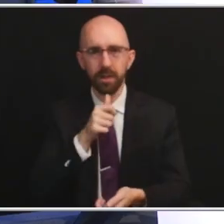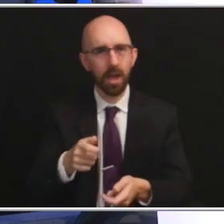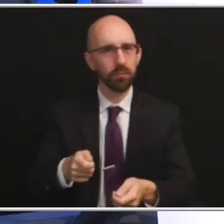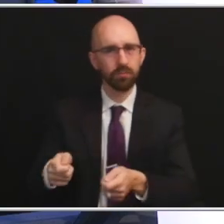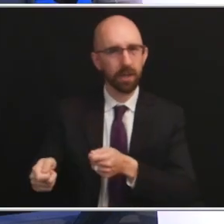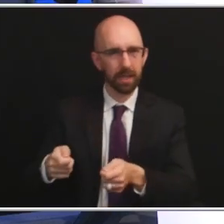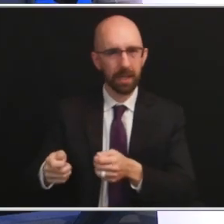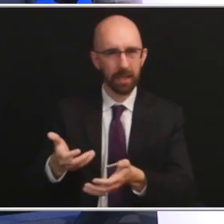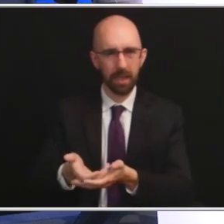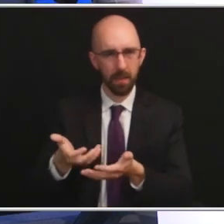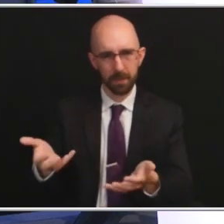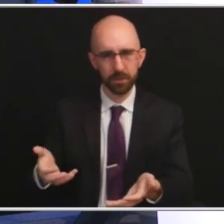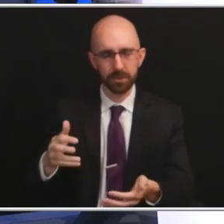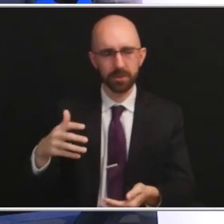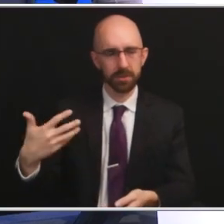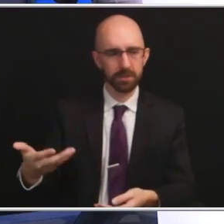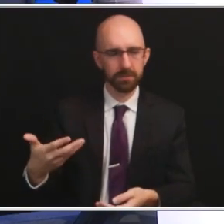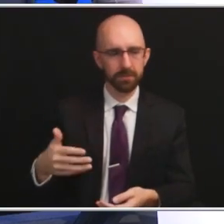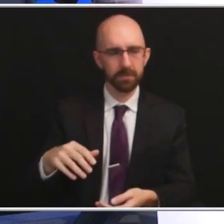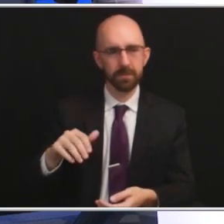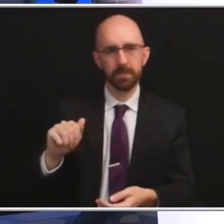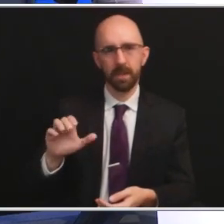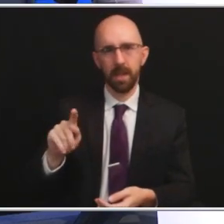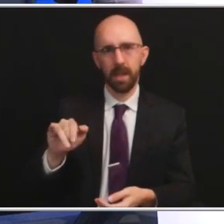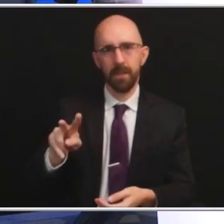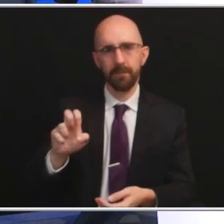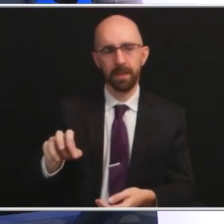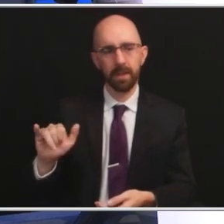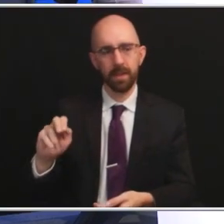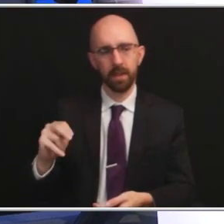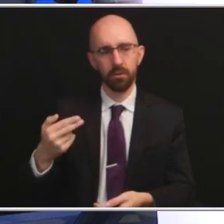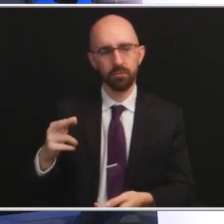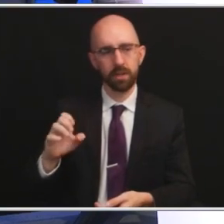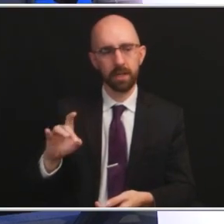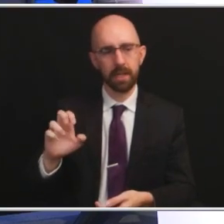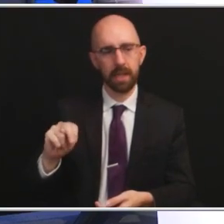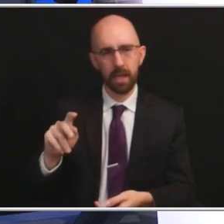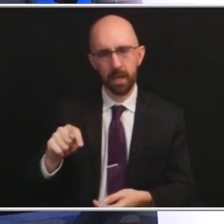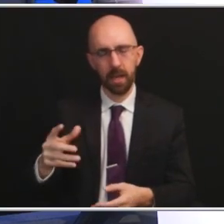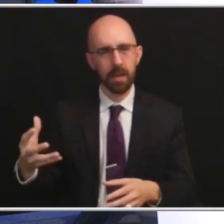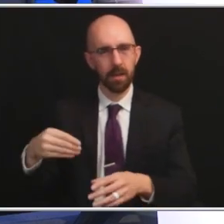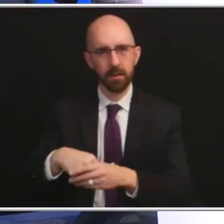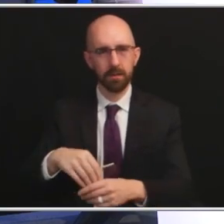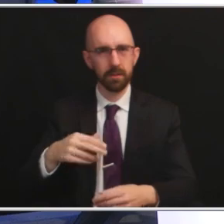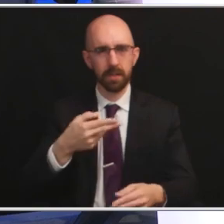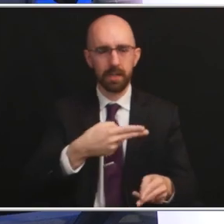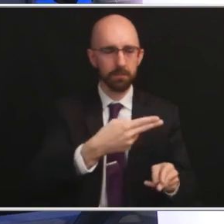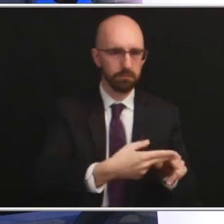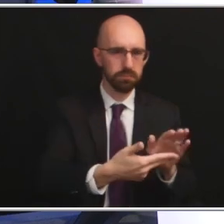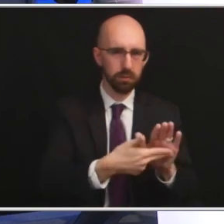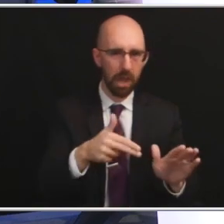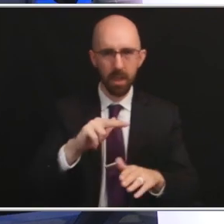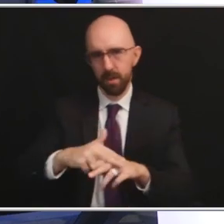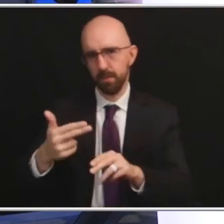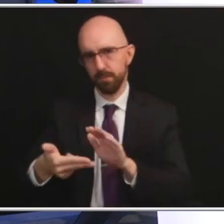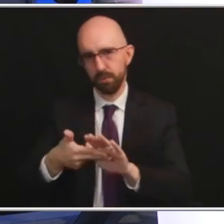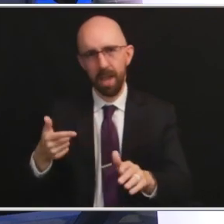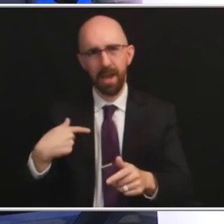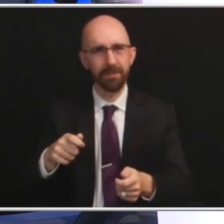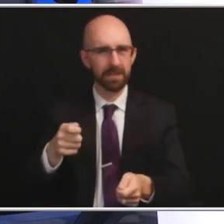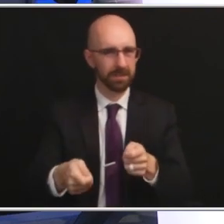much active ingredient goes in them. They don't vary from one brand to the next. So it does become a little bit